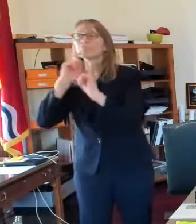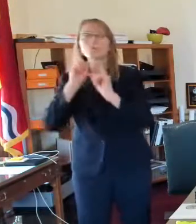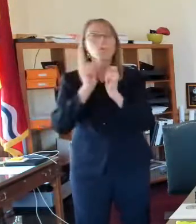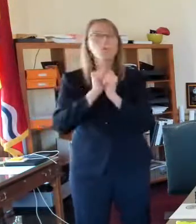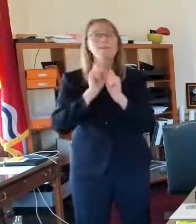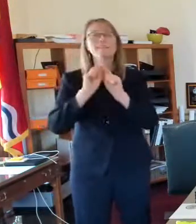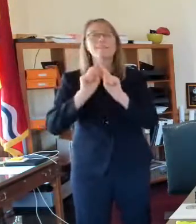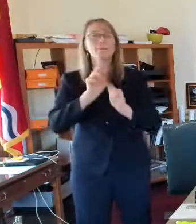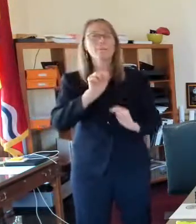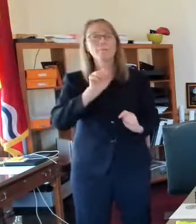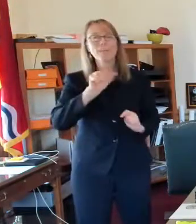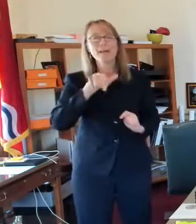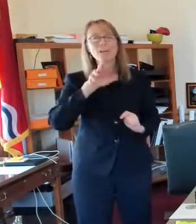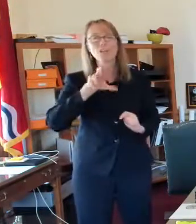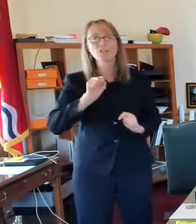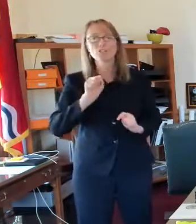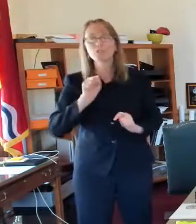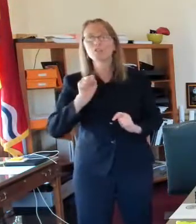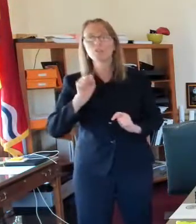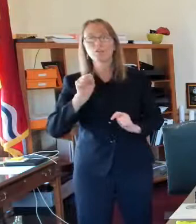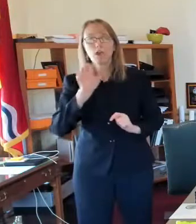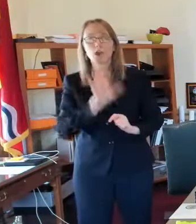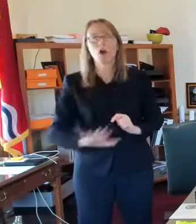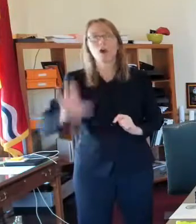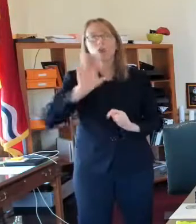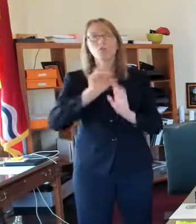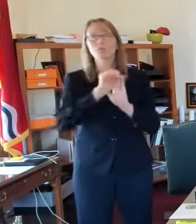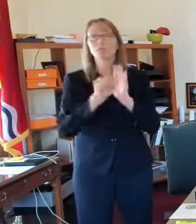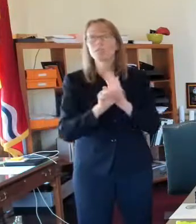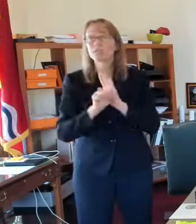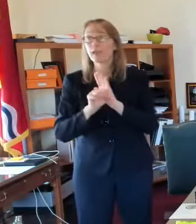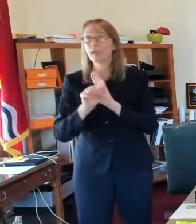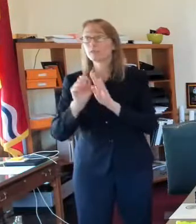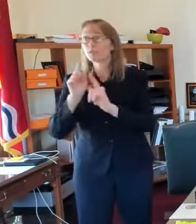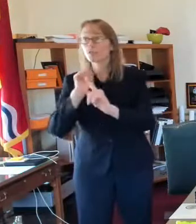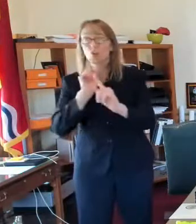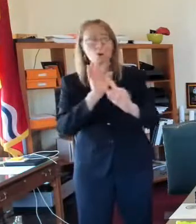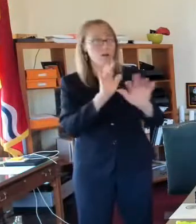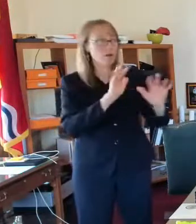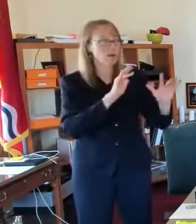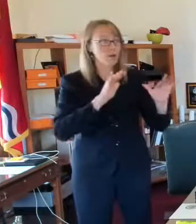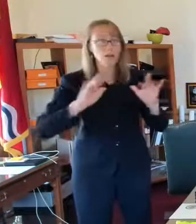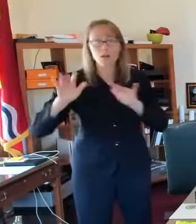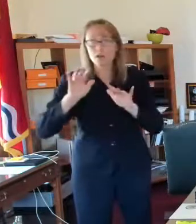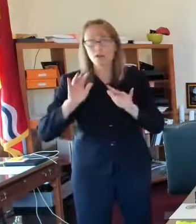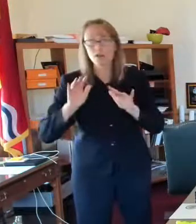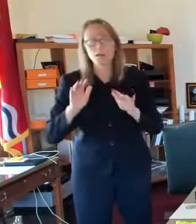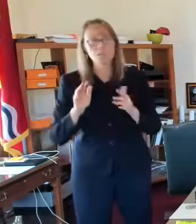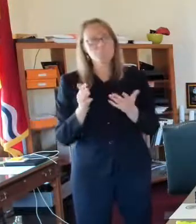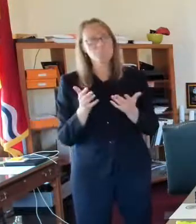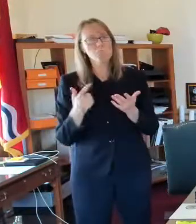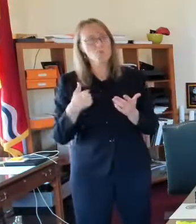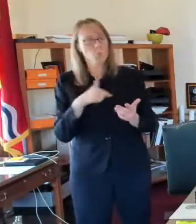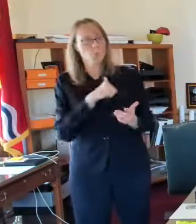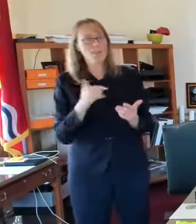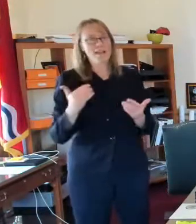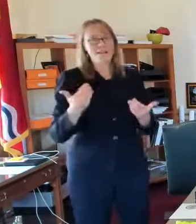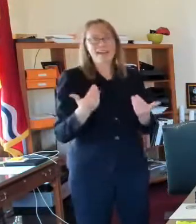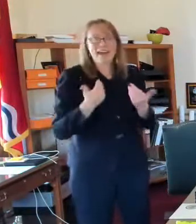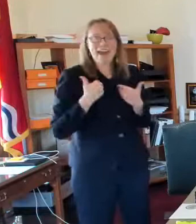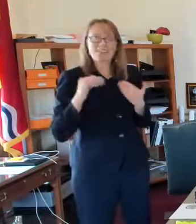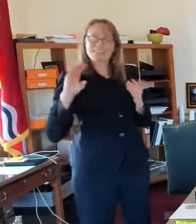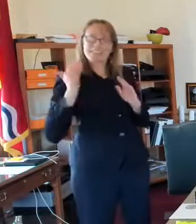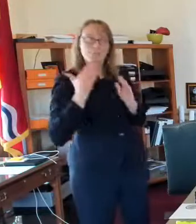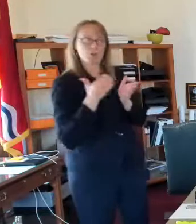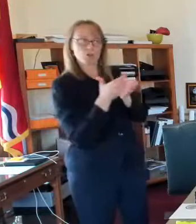I've talked with a number of other mayors. Everybody more or less has similar asks, but through the U.S. Conference of Mayors, we